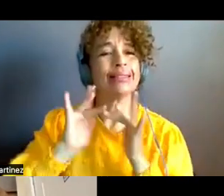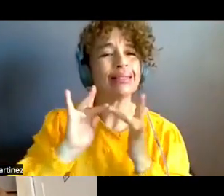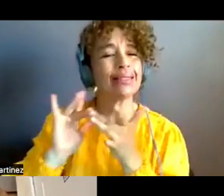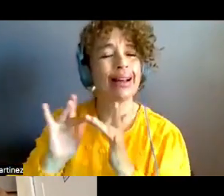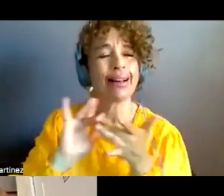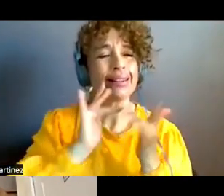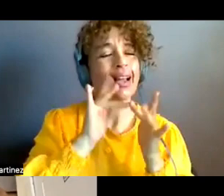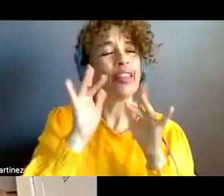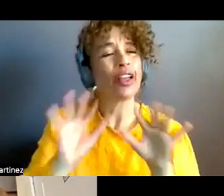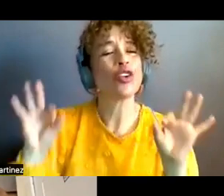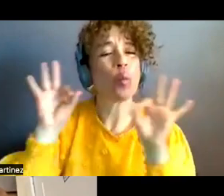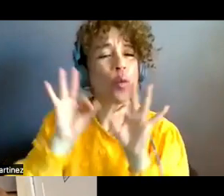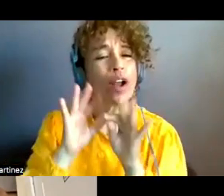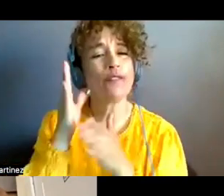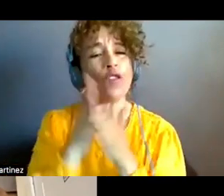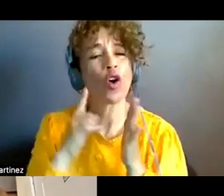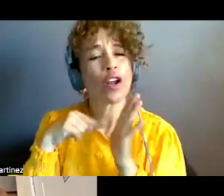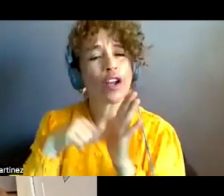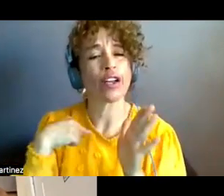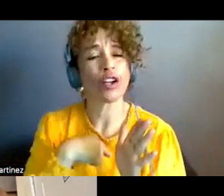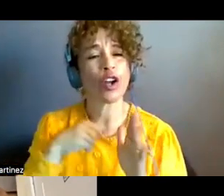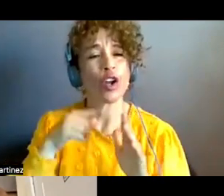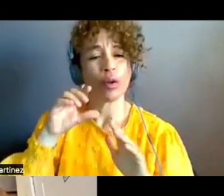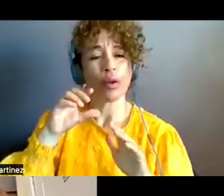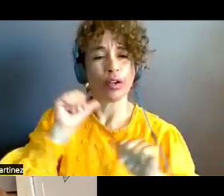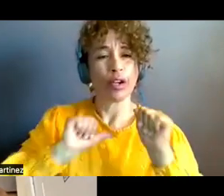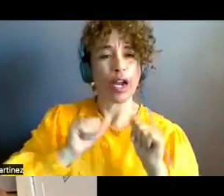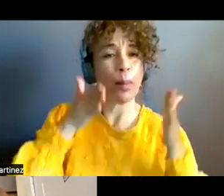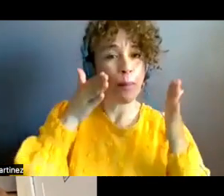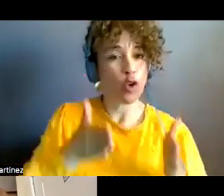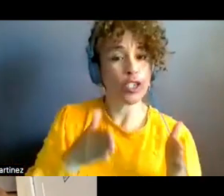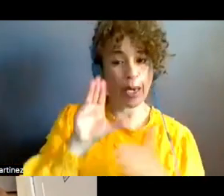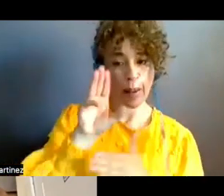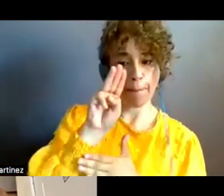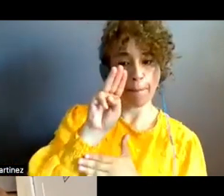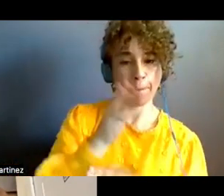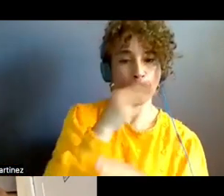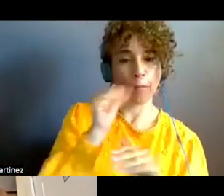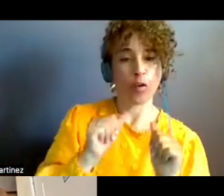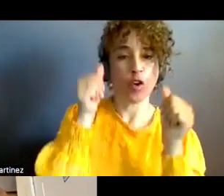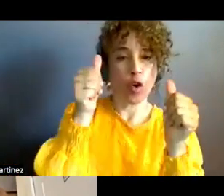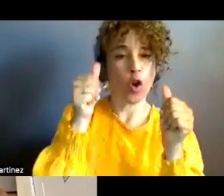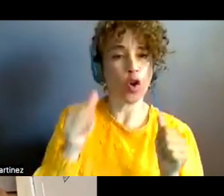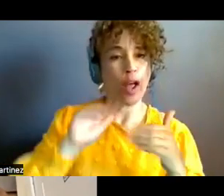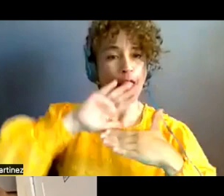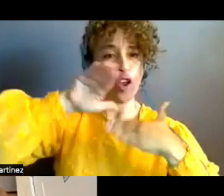really important. And so, for example, we do a concert in person, we'll post either the